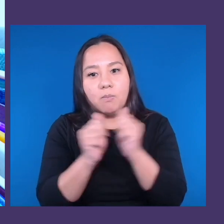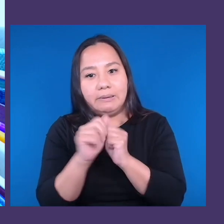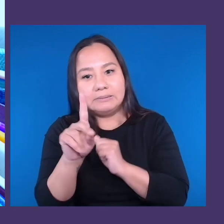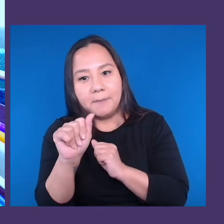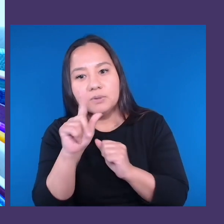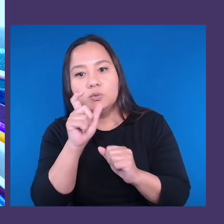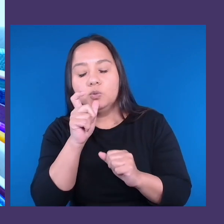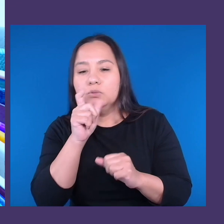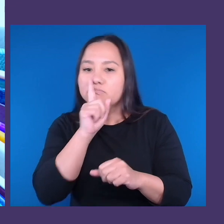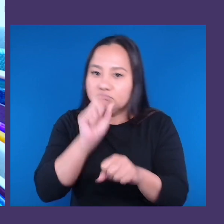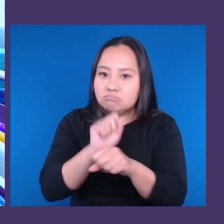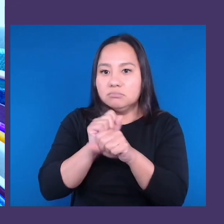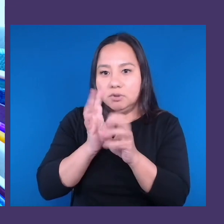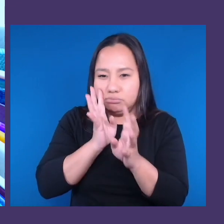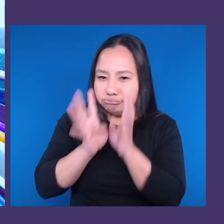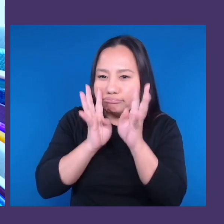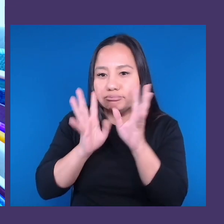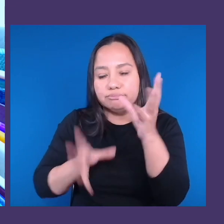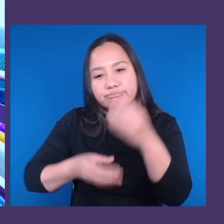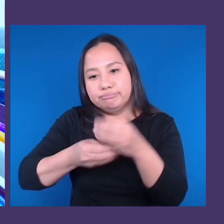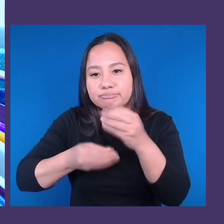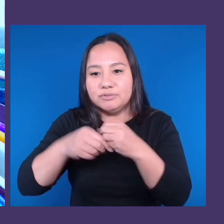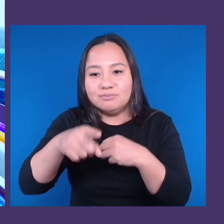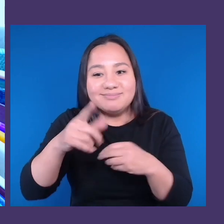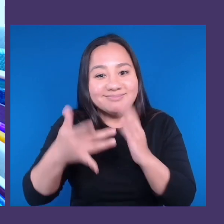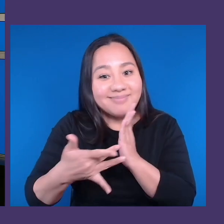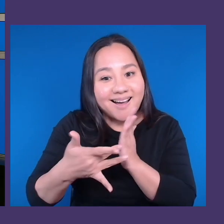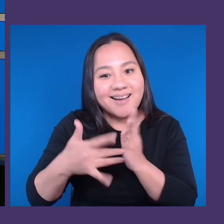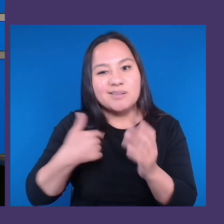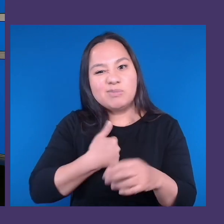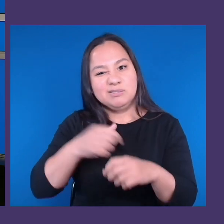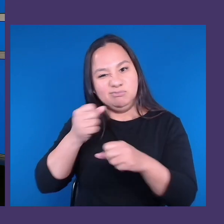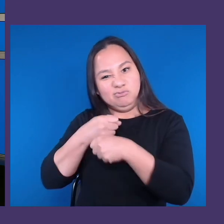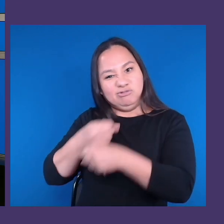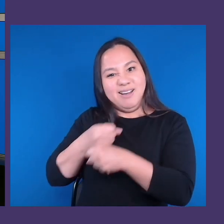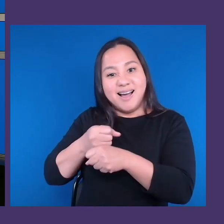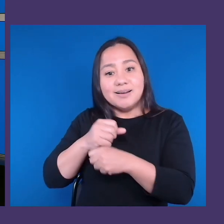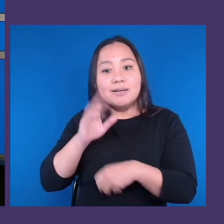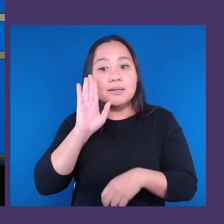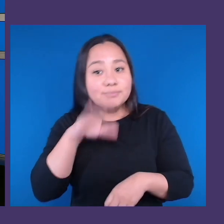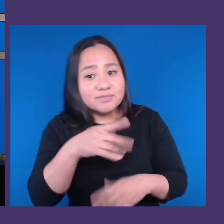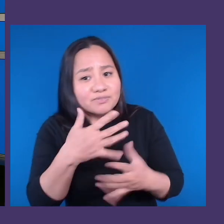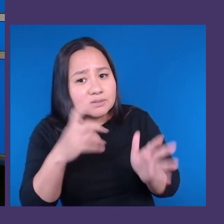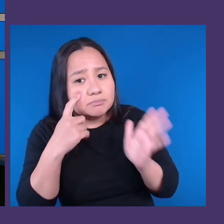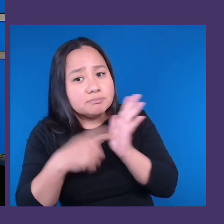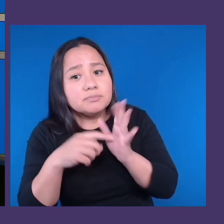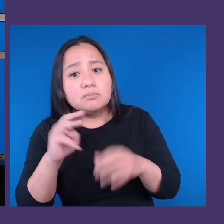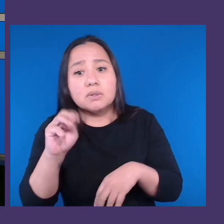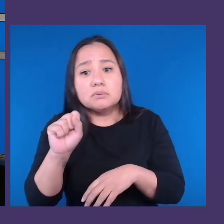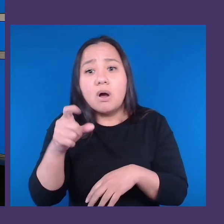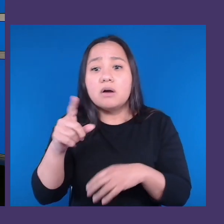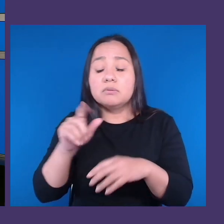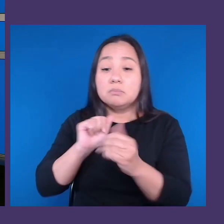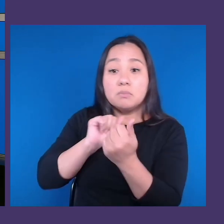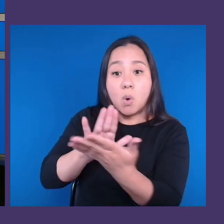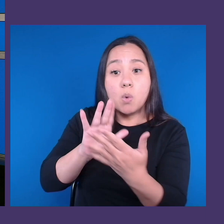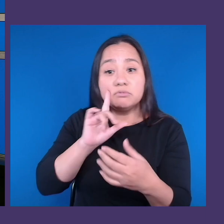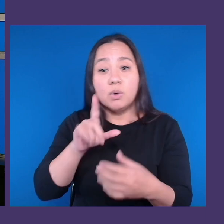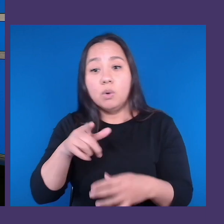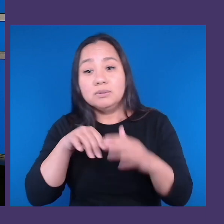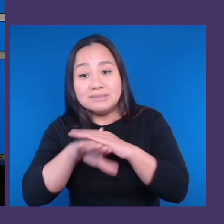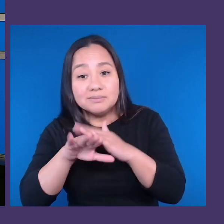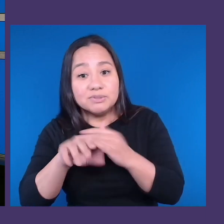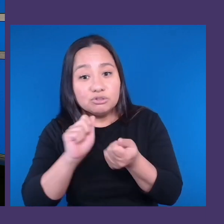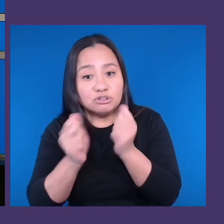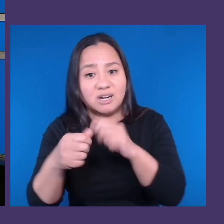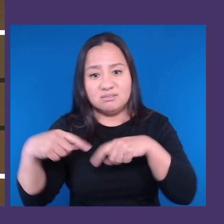creating. How have you seen Microsoft's approach to accessibility change over the years? Well, I think there's a couple of interesting lessons that